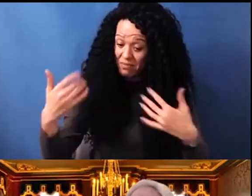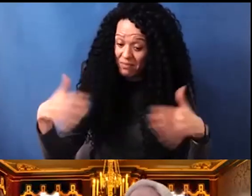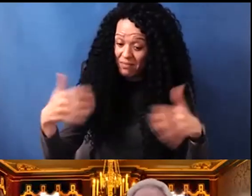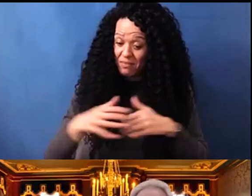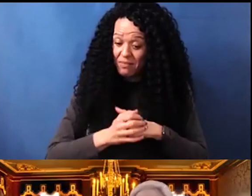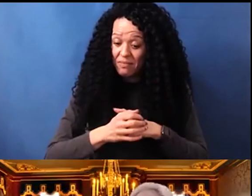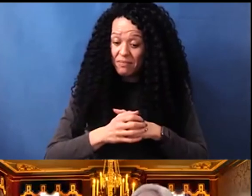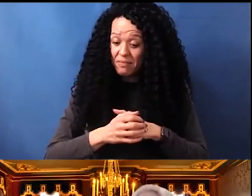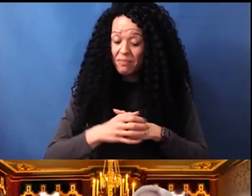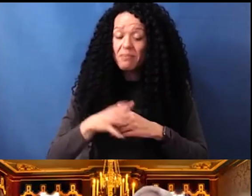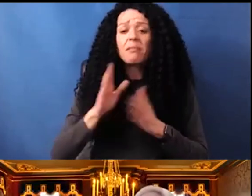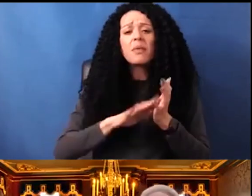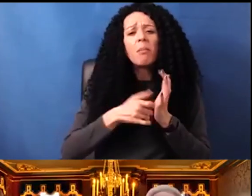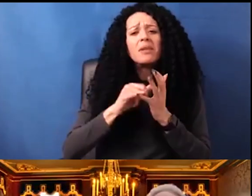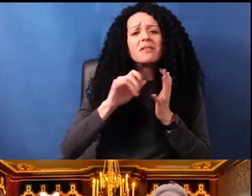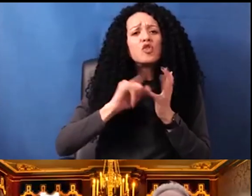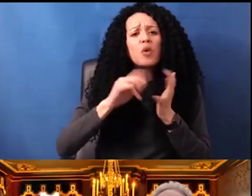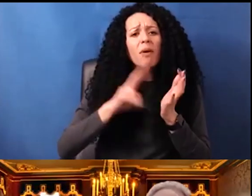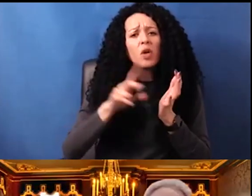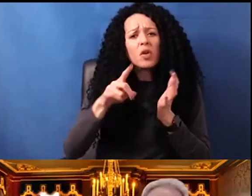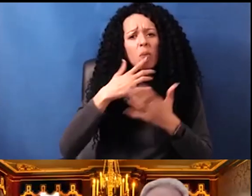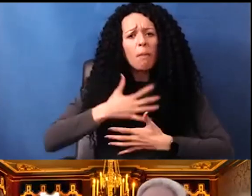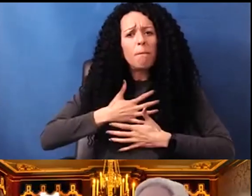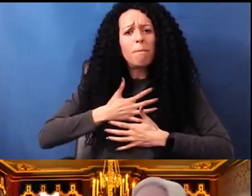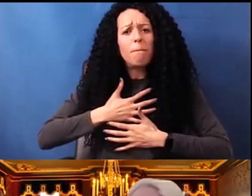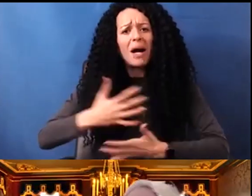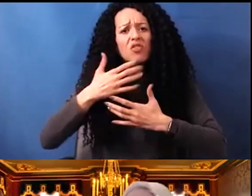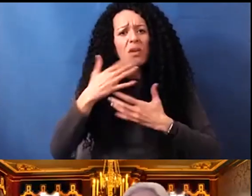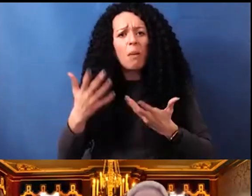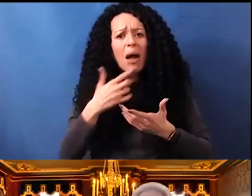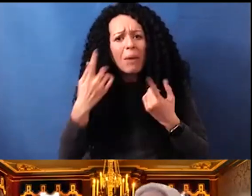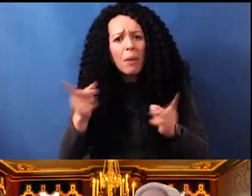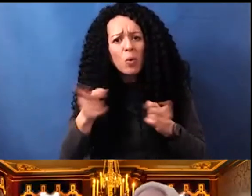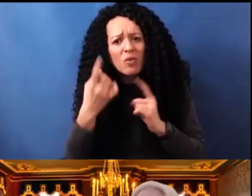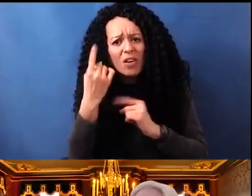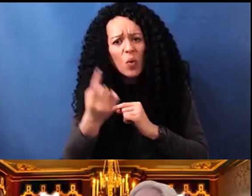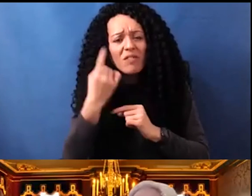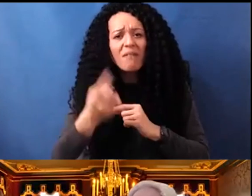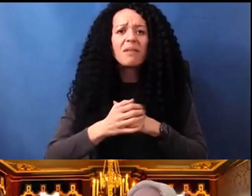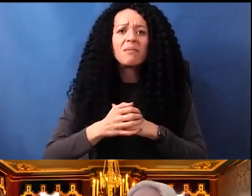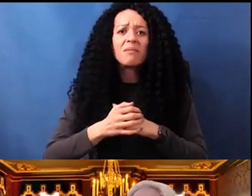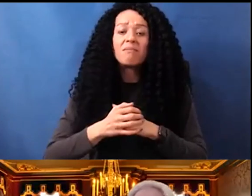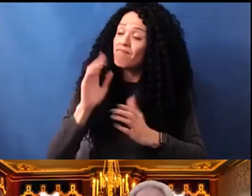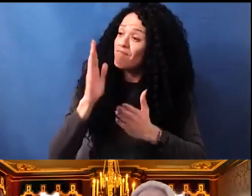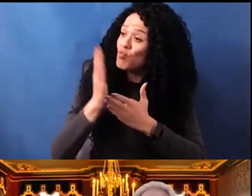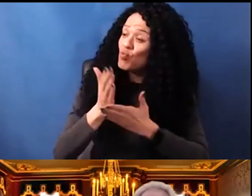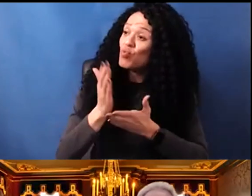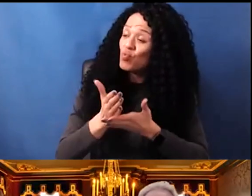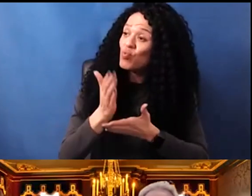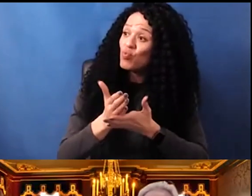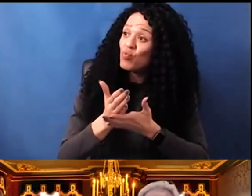Particularly, Miss Somerville, as you are so passionate about playing his music yourself. It is certainly true that